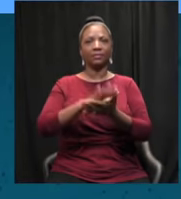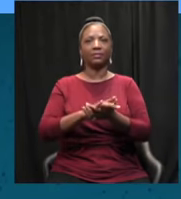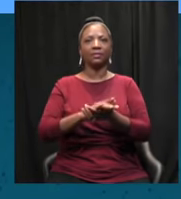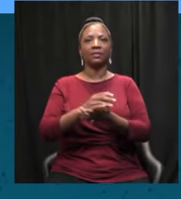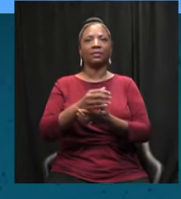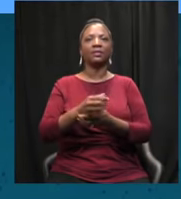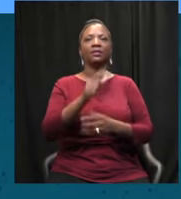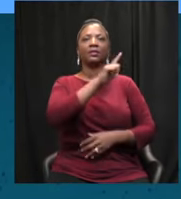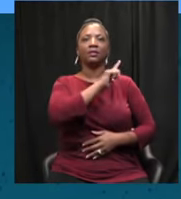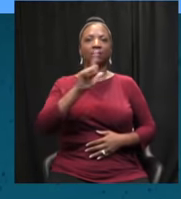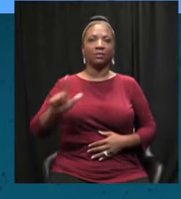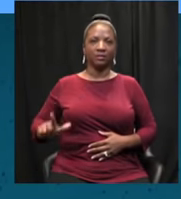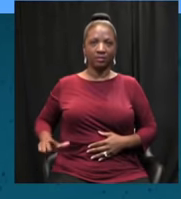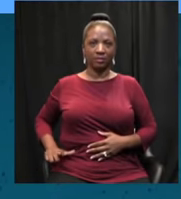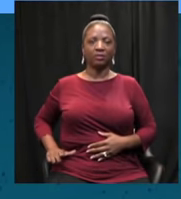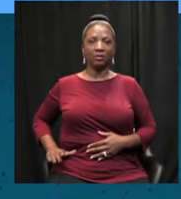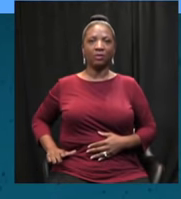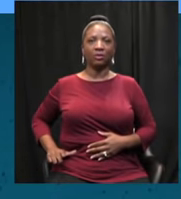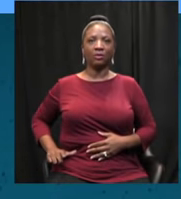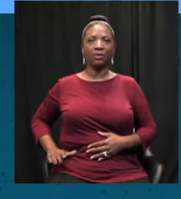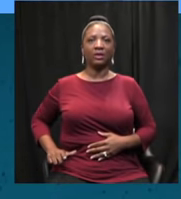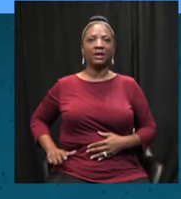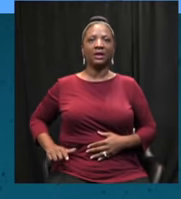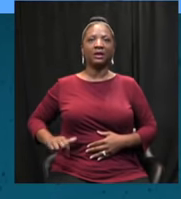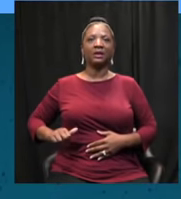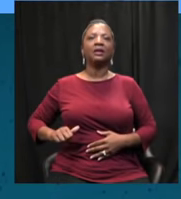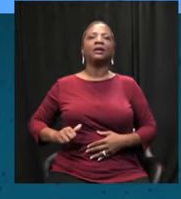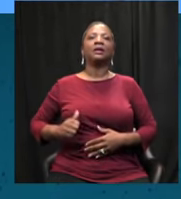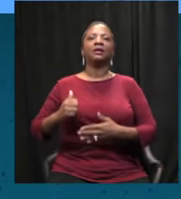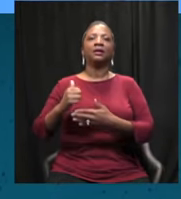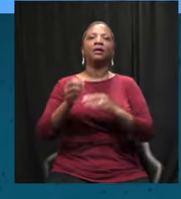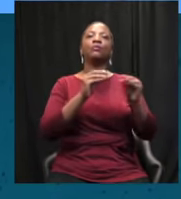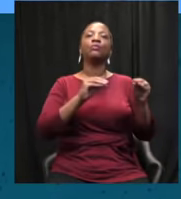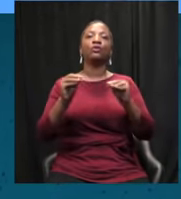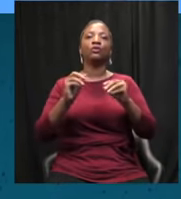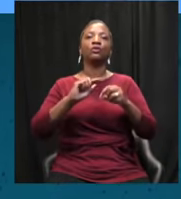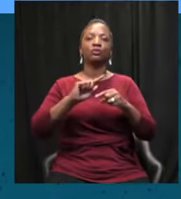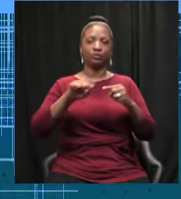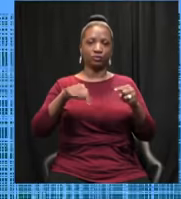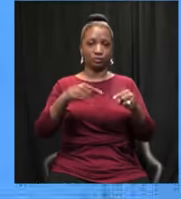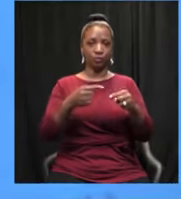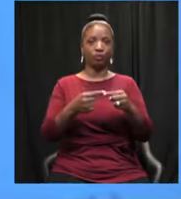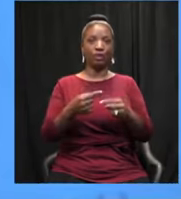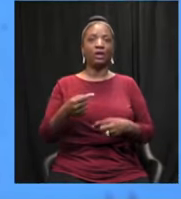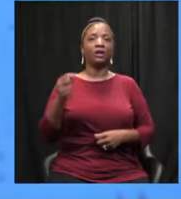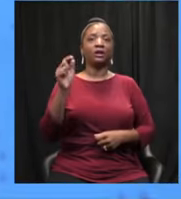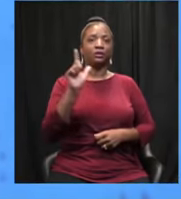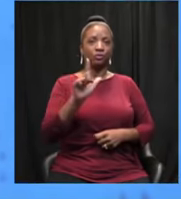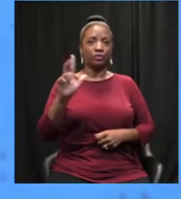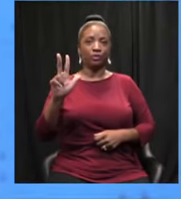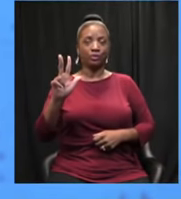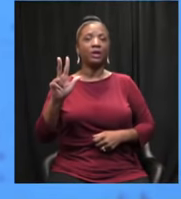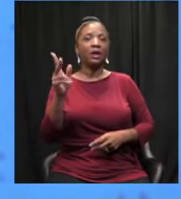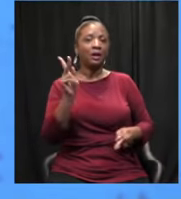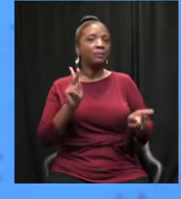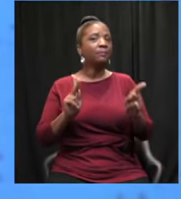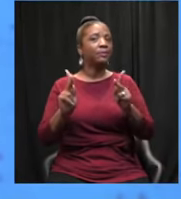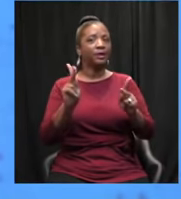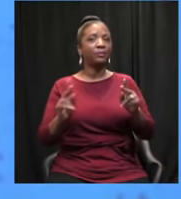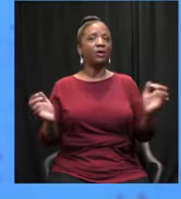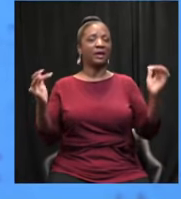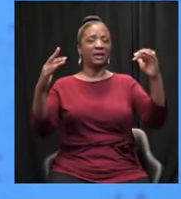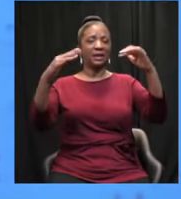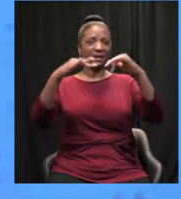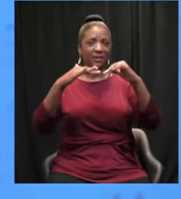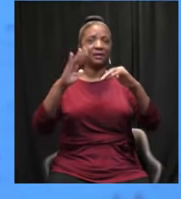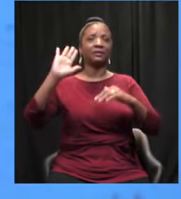when we get together. Matter of fact, I don't believe it. I know the Word of God says that where two or three are gathered in his name, he's in the midst. And so sometimes you